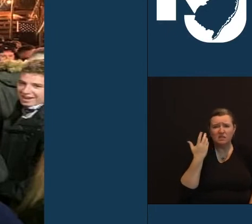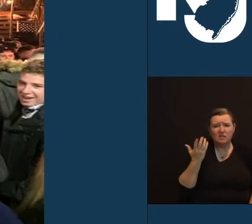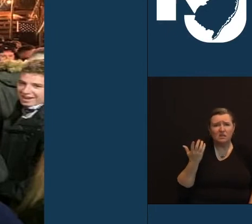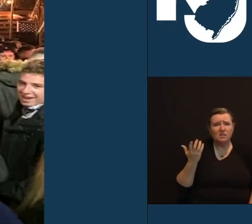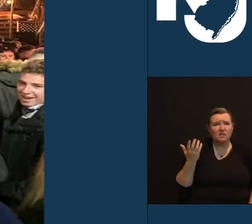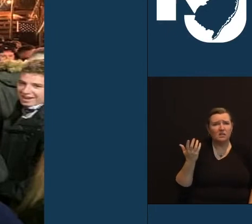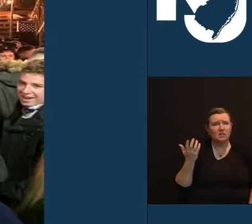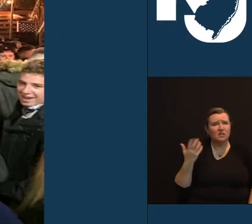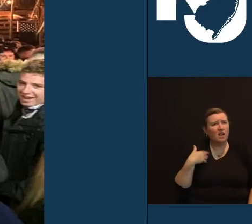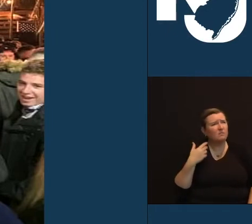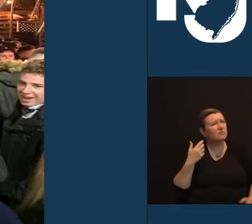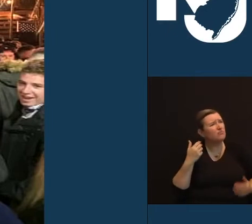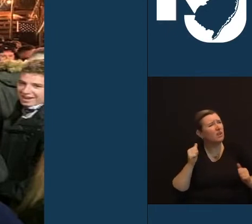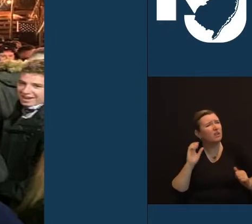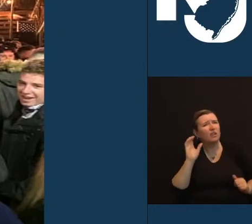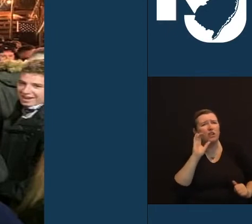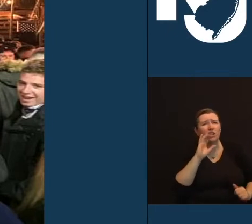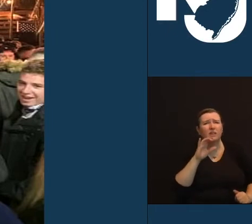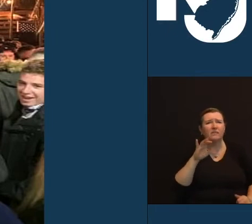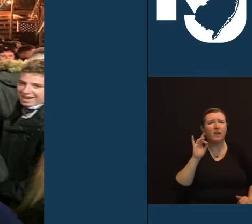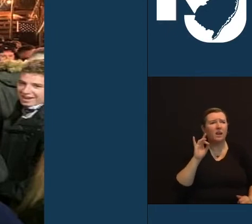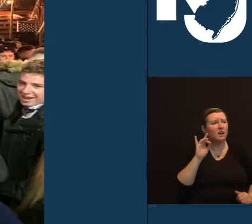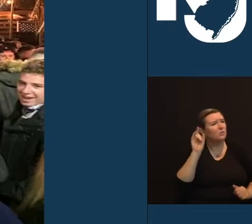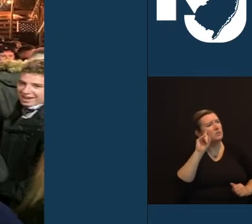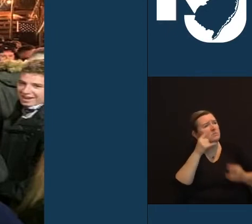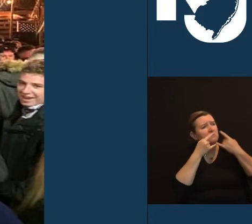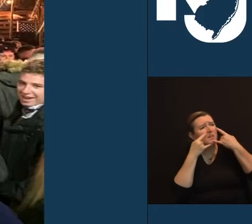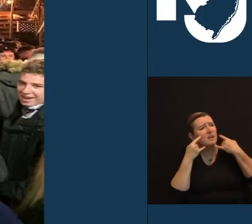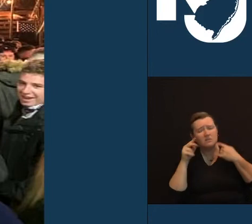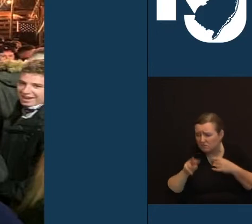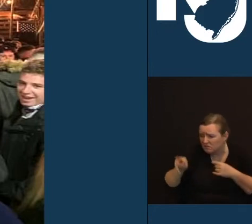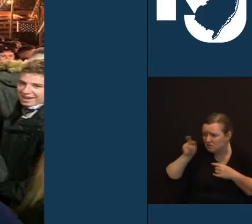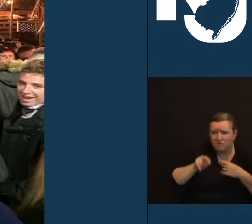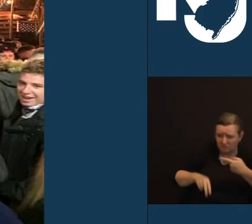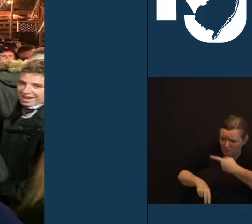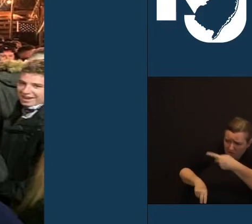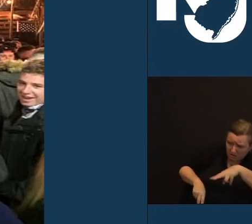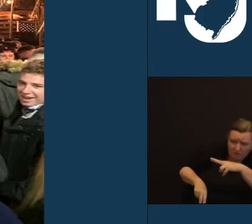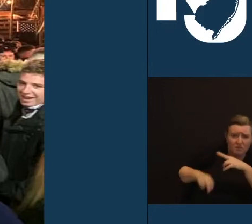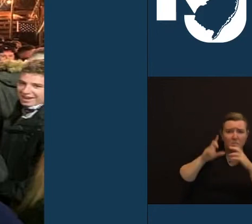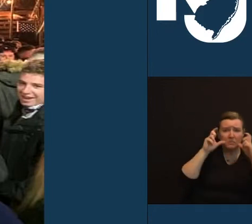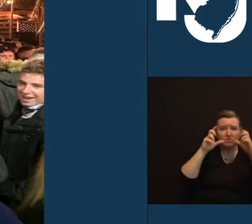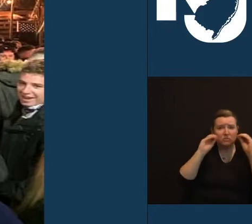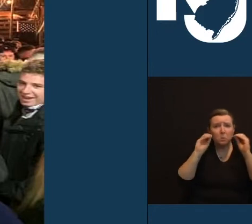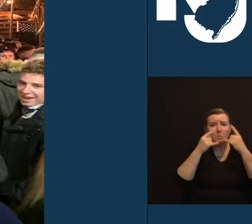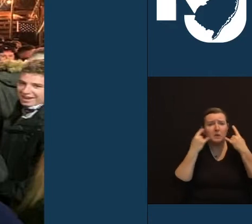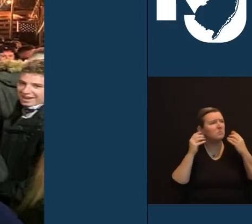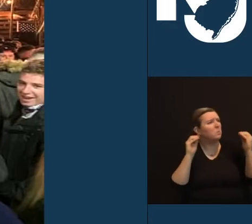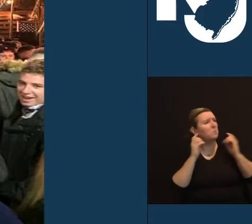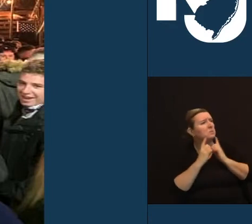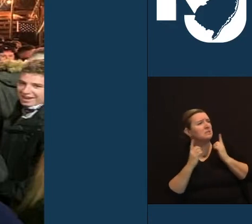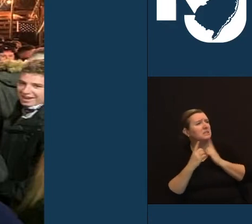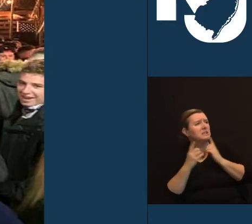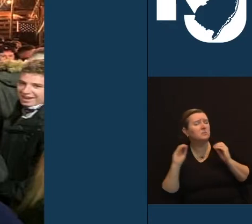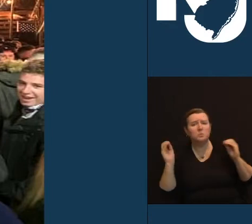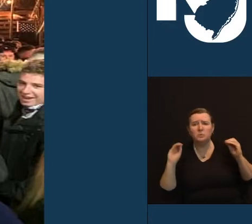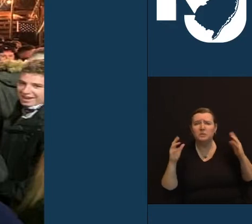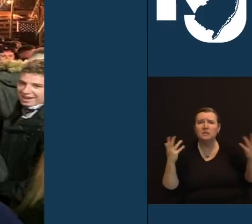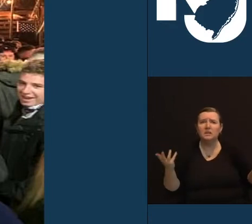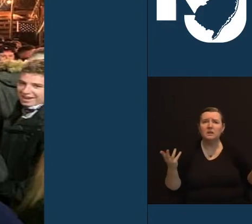mask anywhere in that crowd, and there certainly isn't any effort to socially distance. And the entire concept of